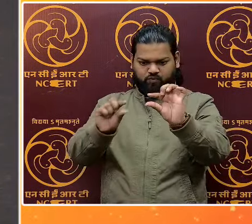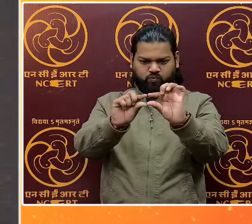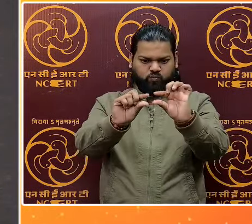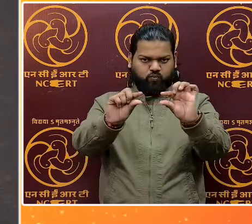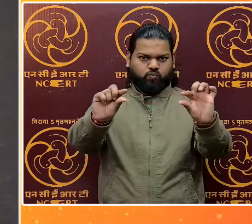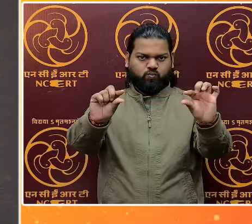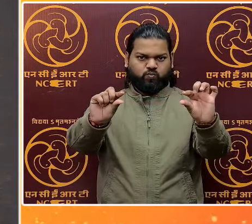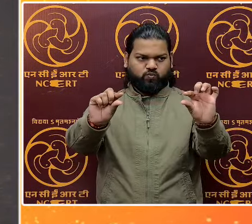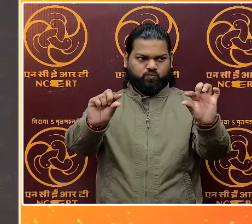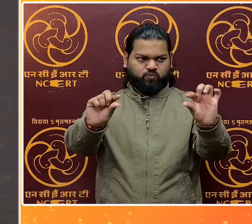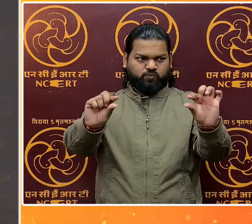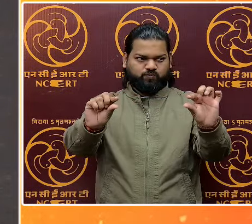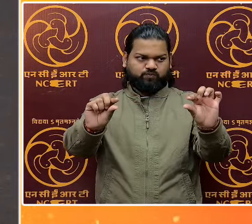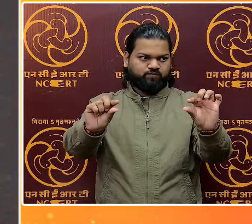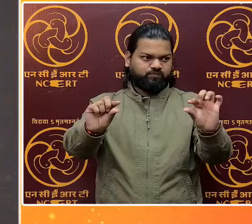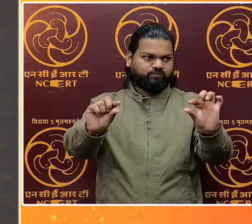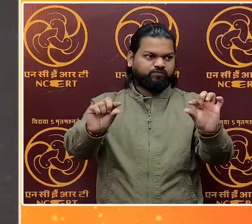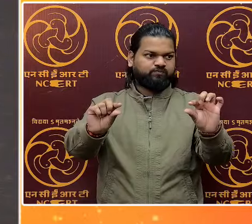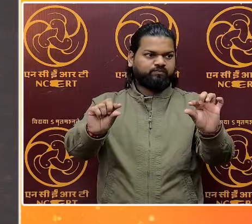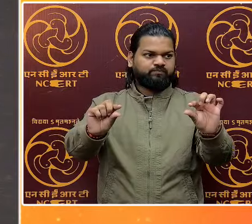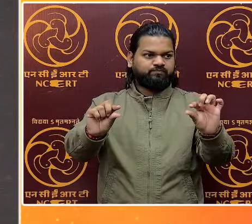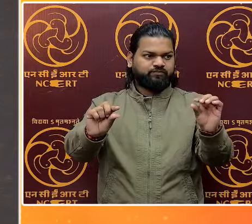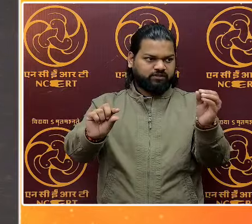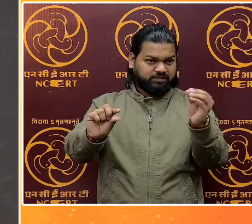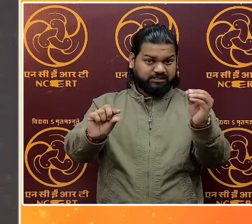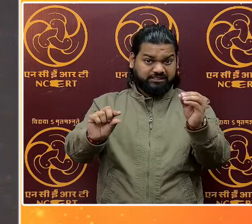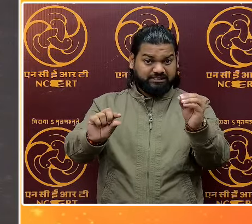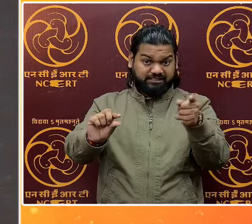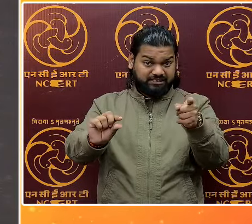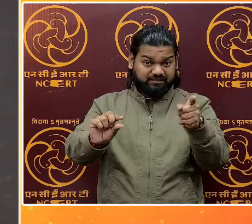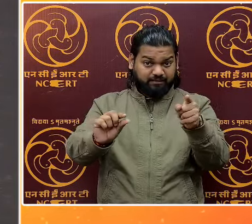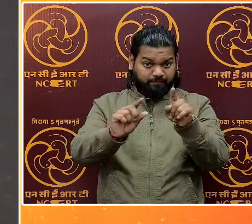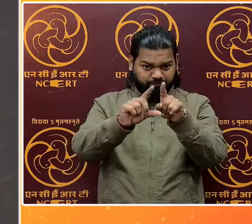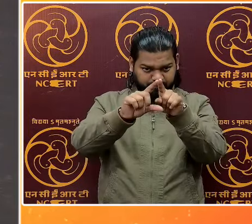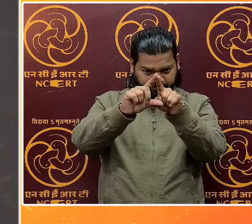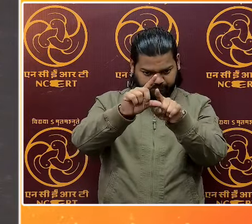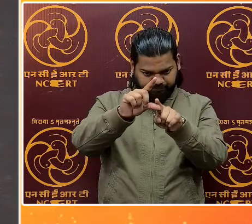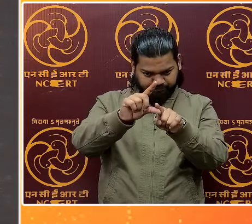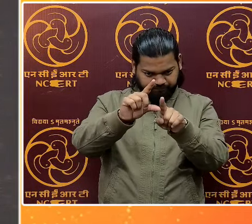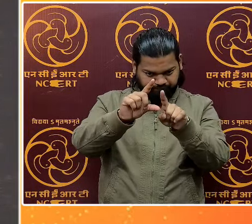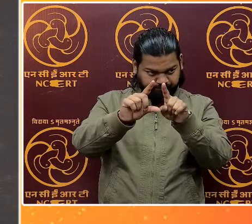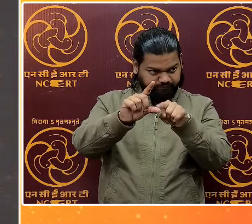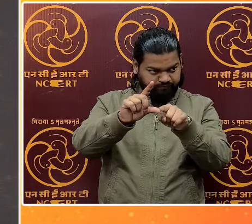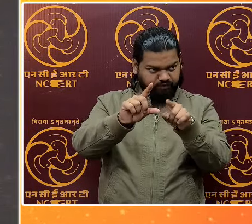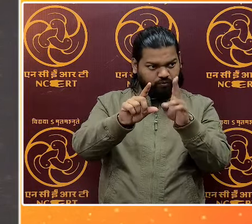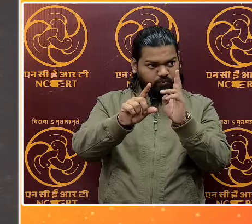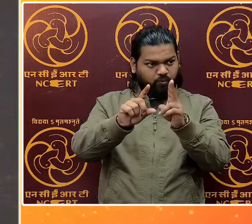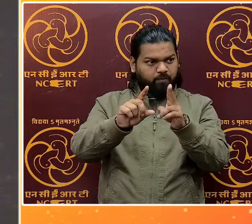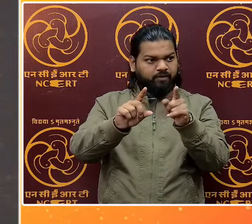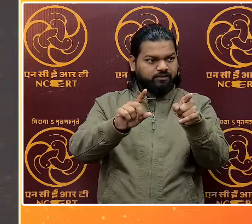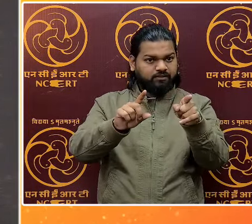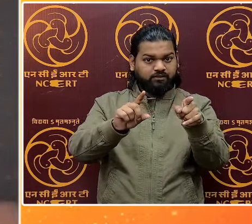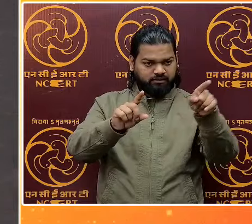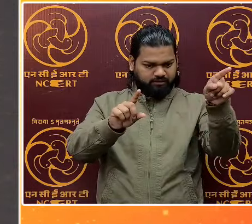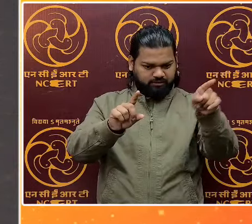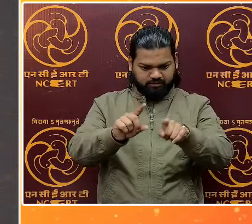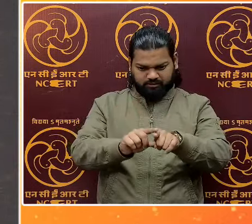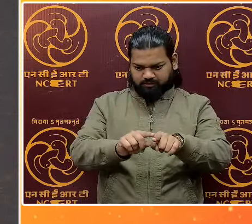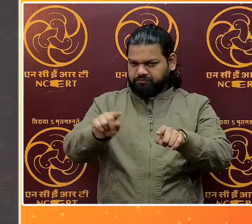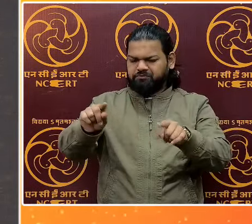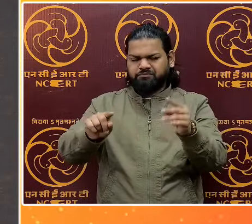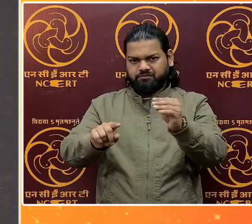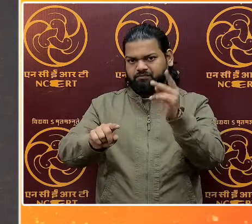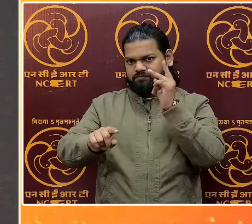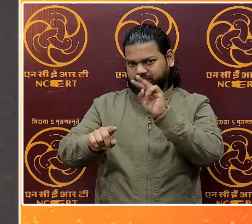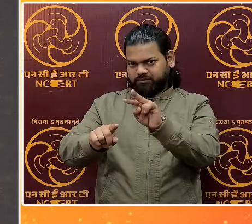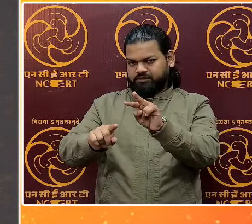ray, right, and I have made some angle, so normal and incident ray, I have made some